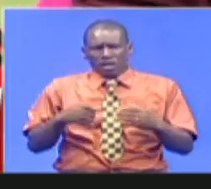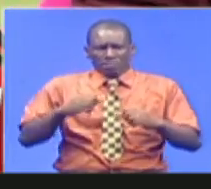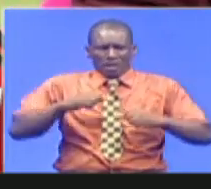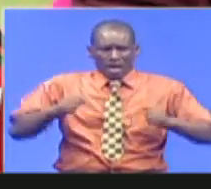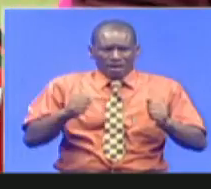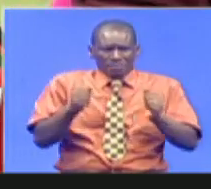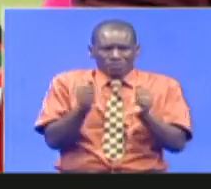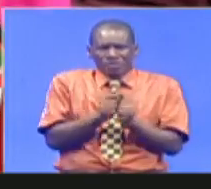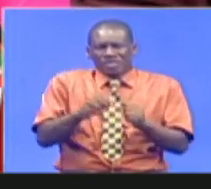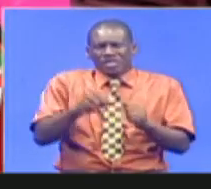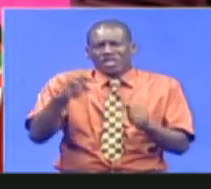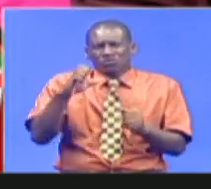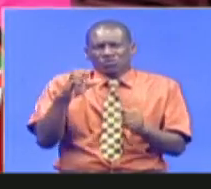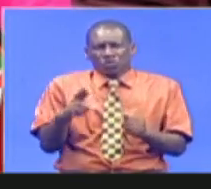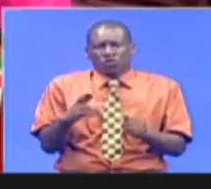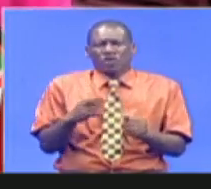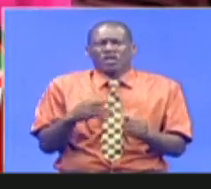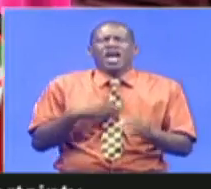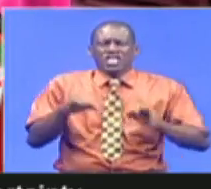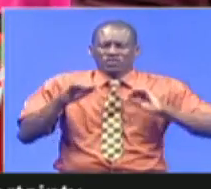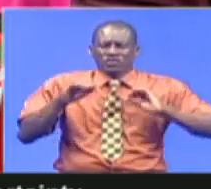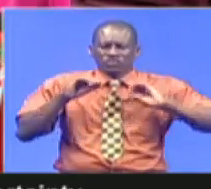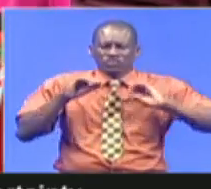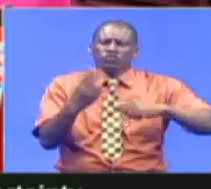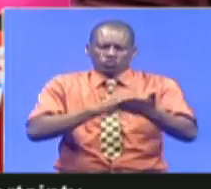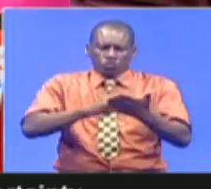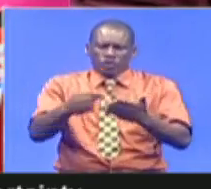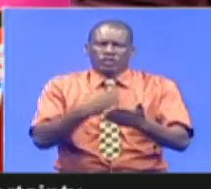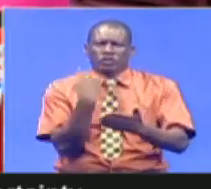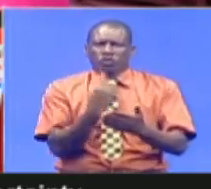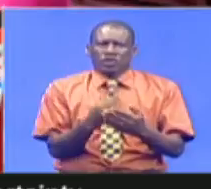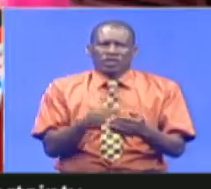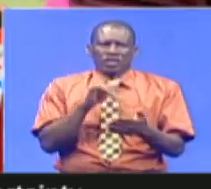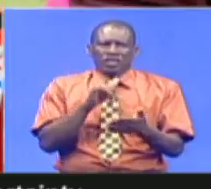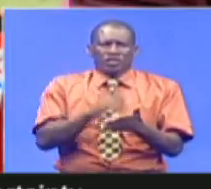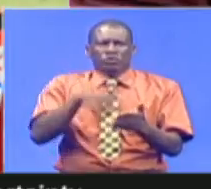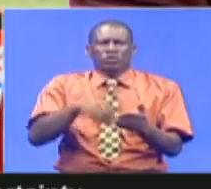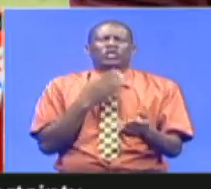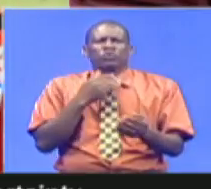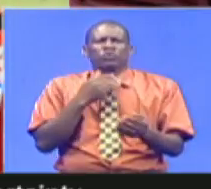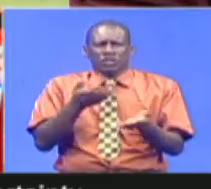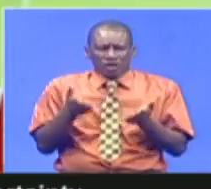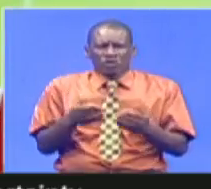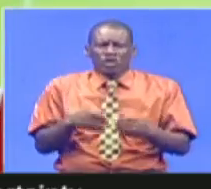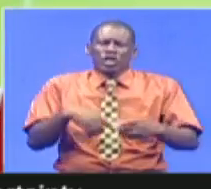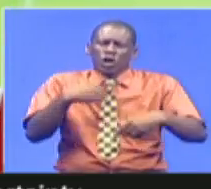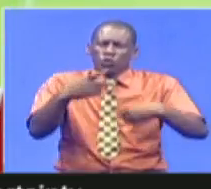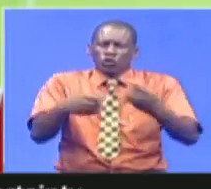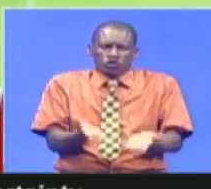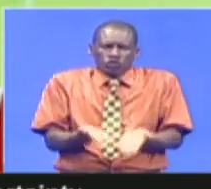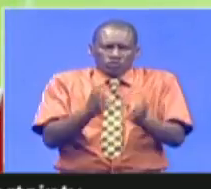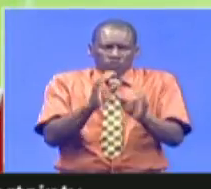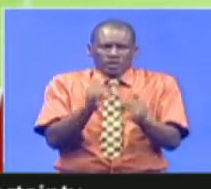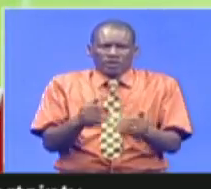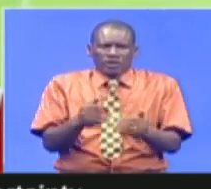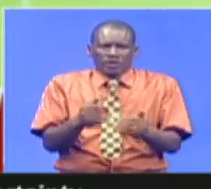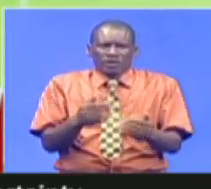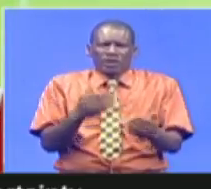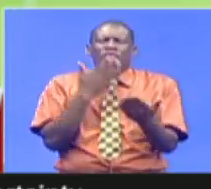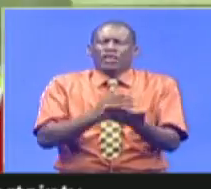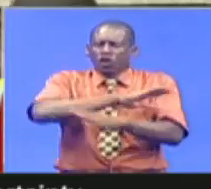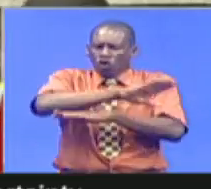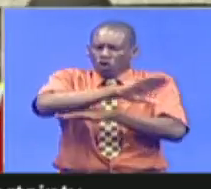I've had about 8 training sessions, so they're getting to understand what I want from them. And it's going to get better and better. I thank all the players,